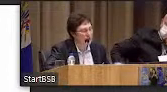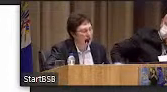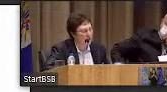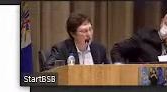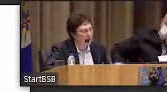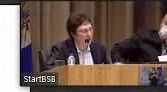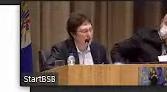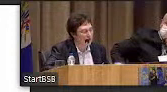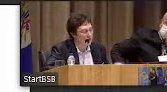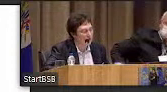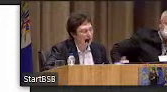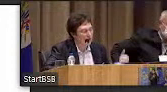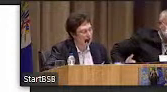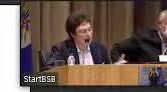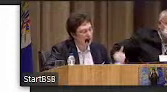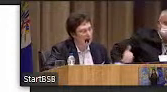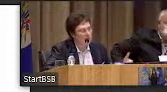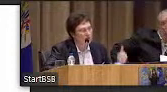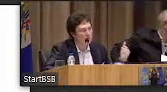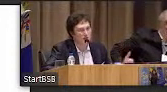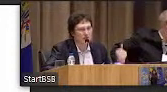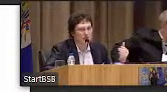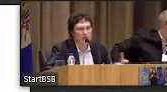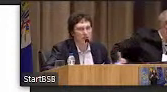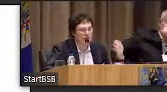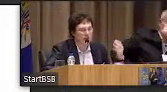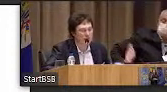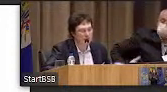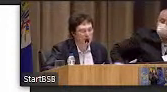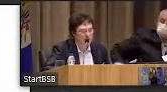quite high, especially for those categories.